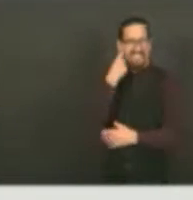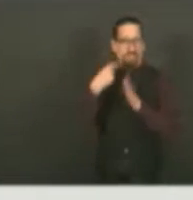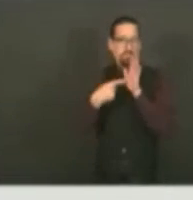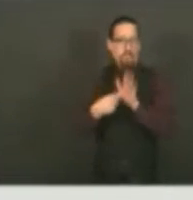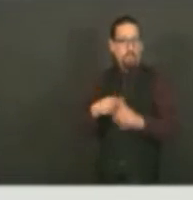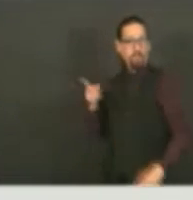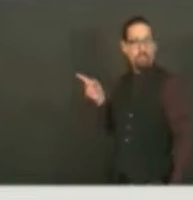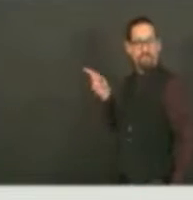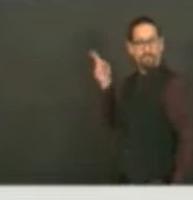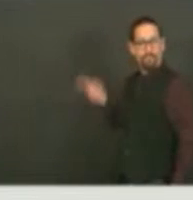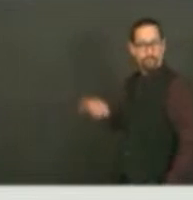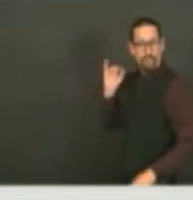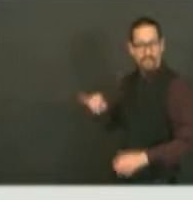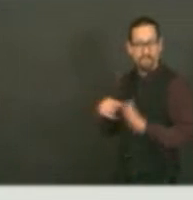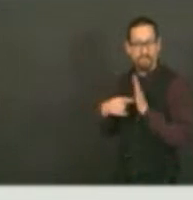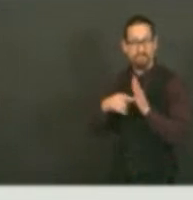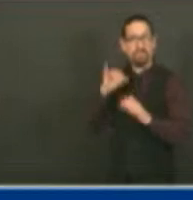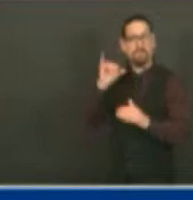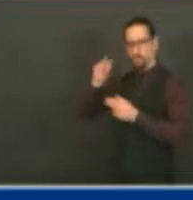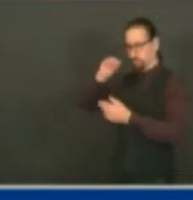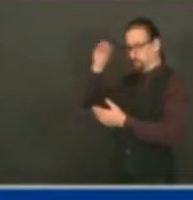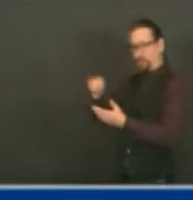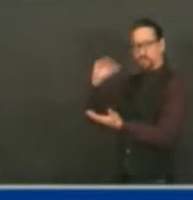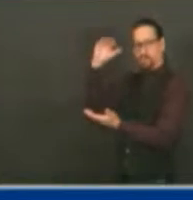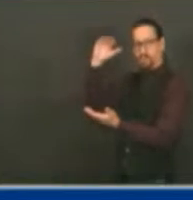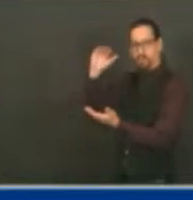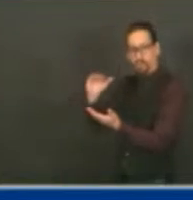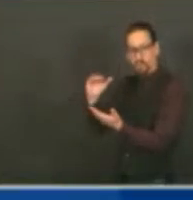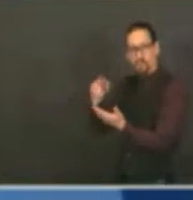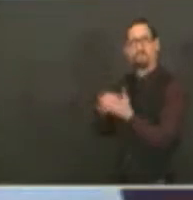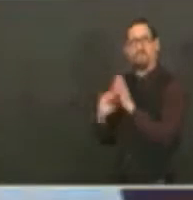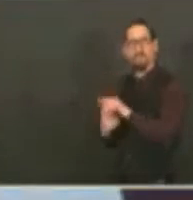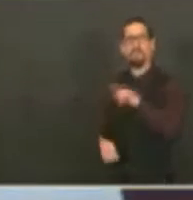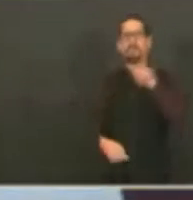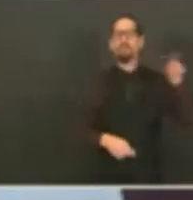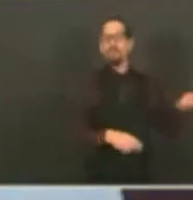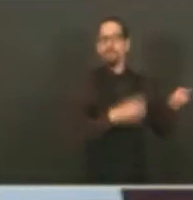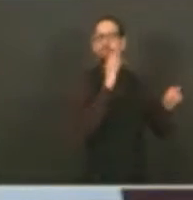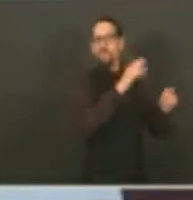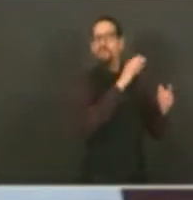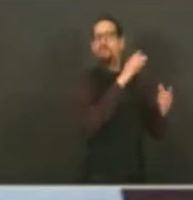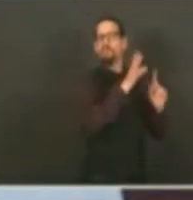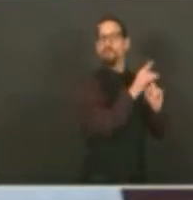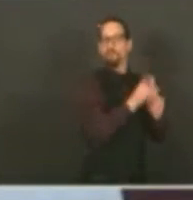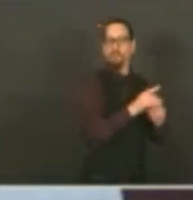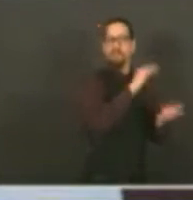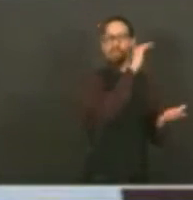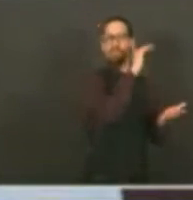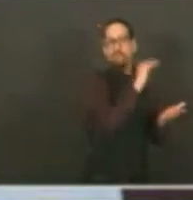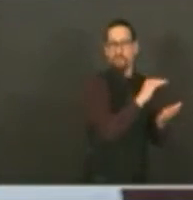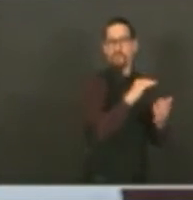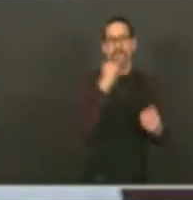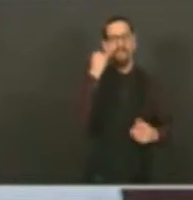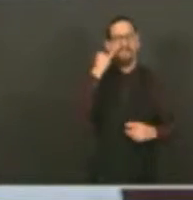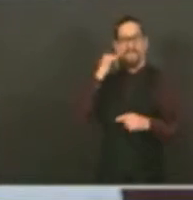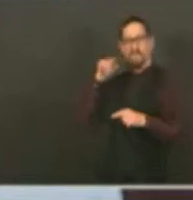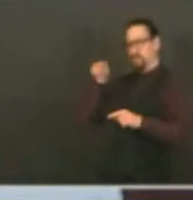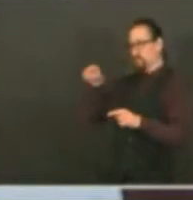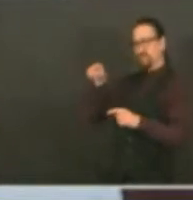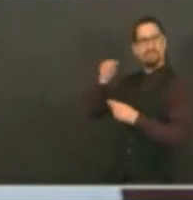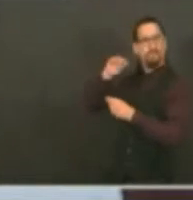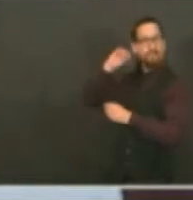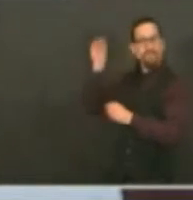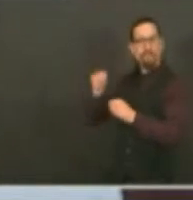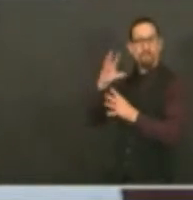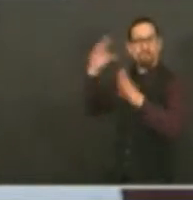stop the pause. So let's keep at it, let's stick to staying at